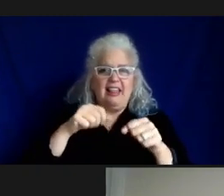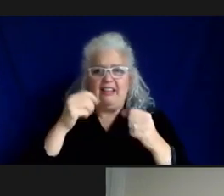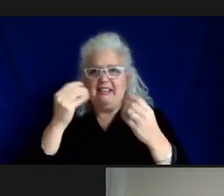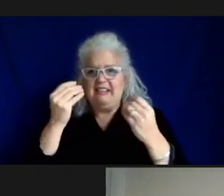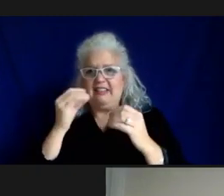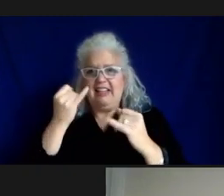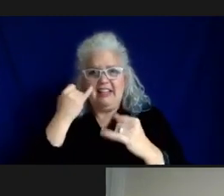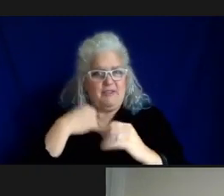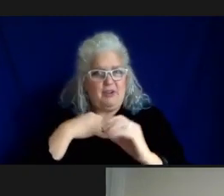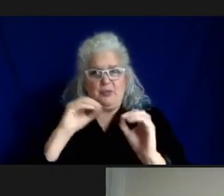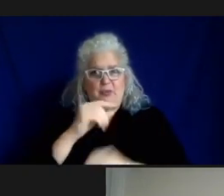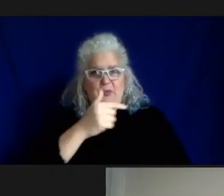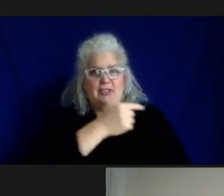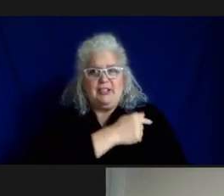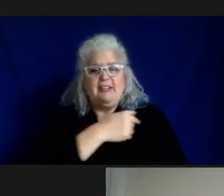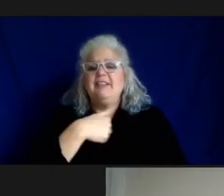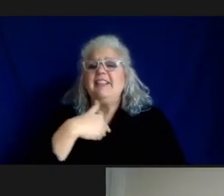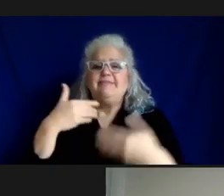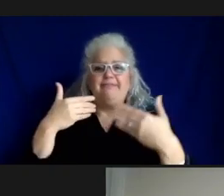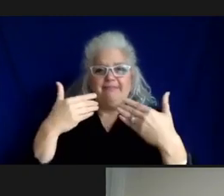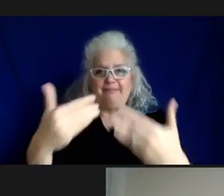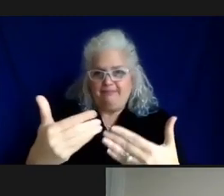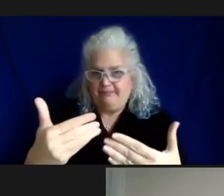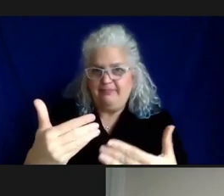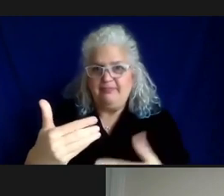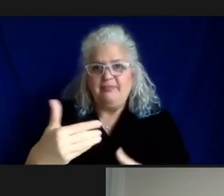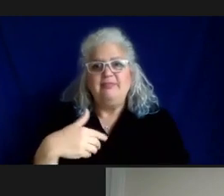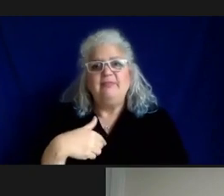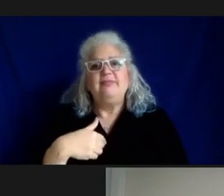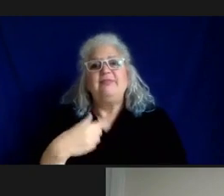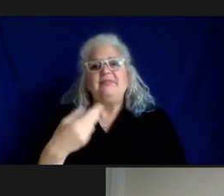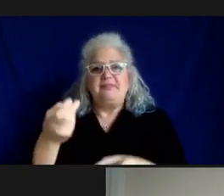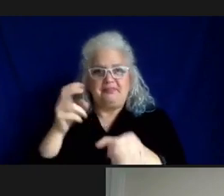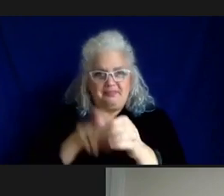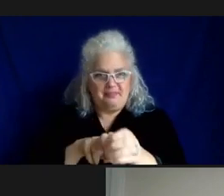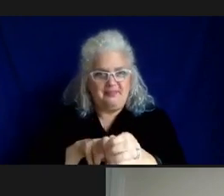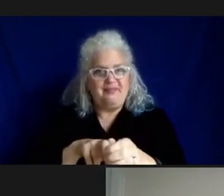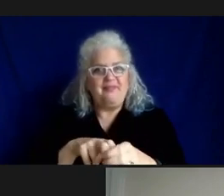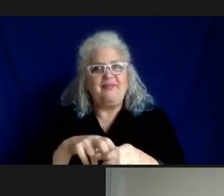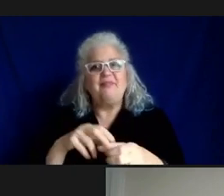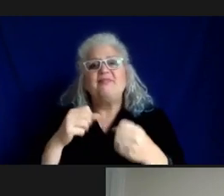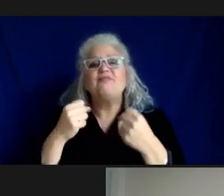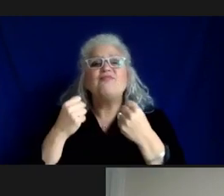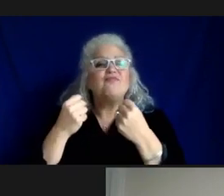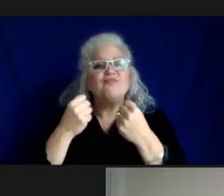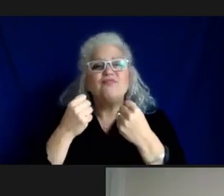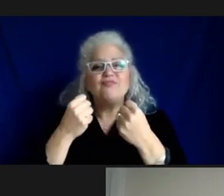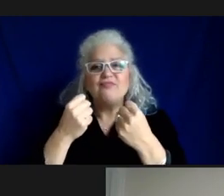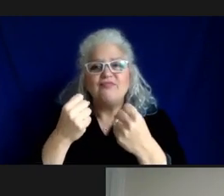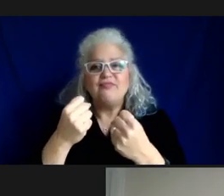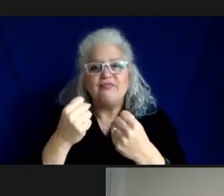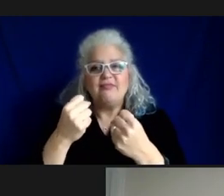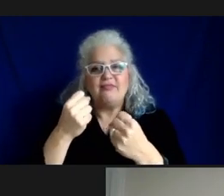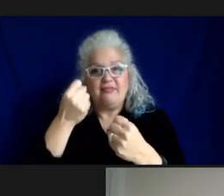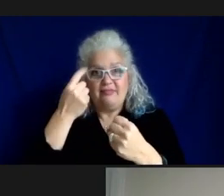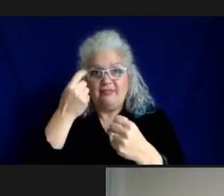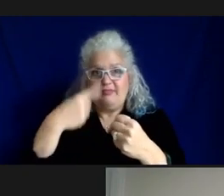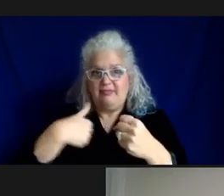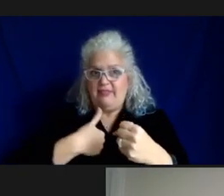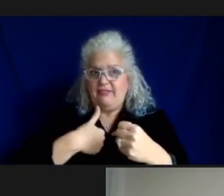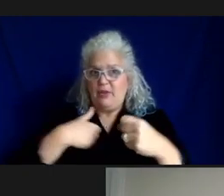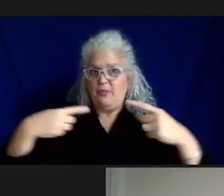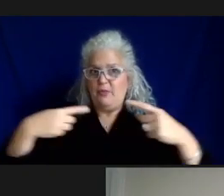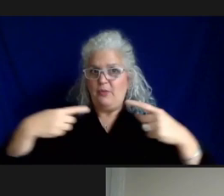made the difference. Got in my car, got in my little manual wheelchair because my husband was driving me at the time,